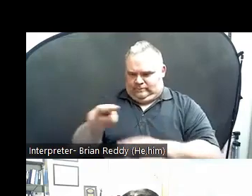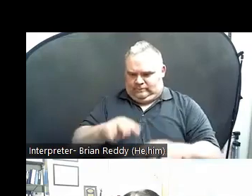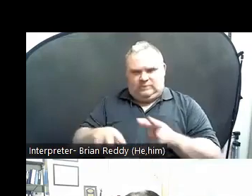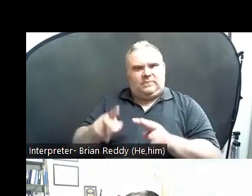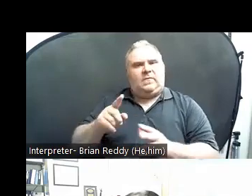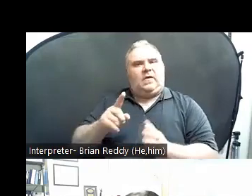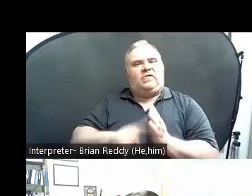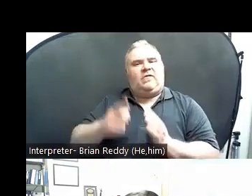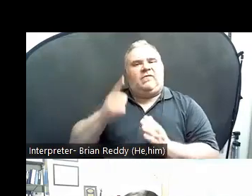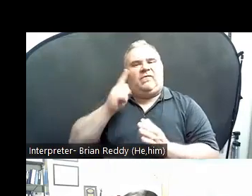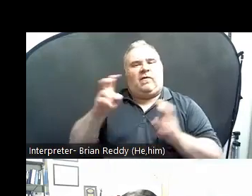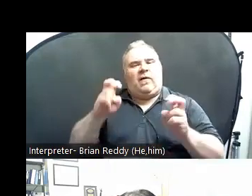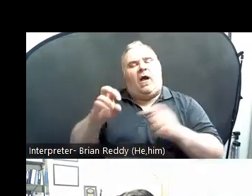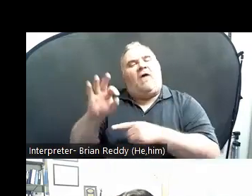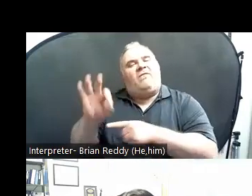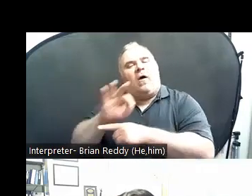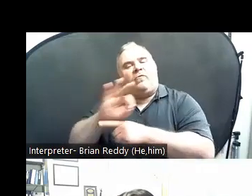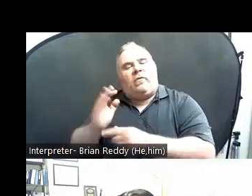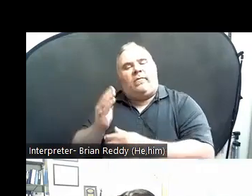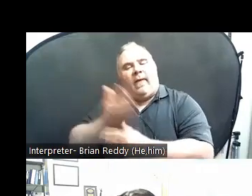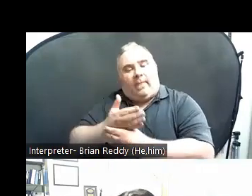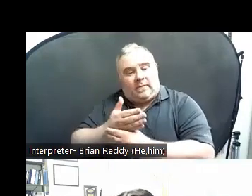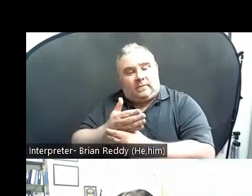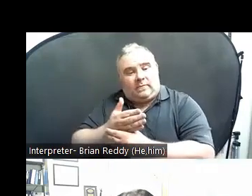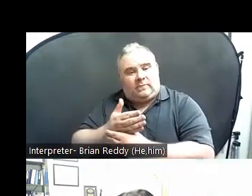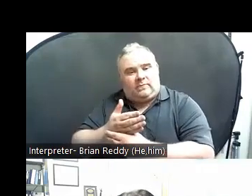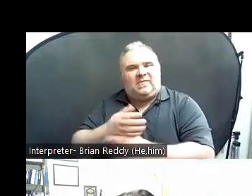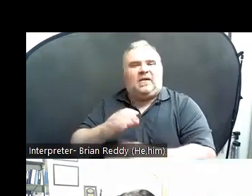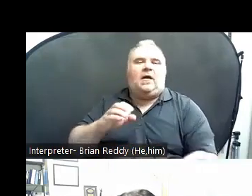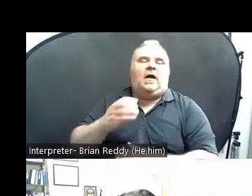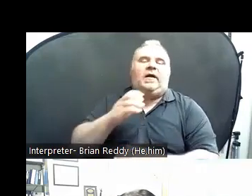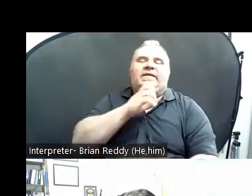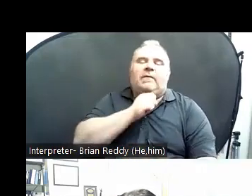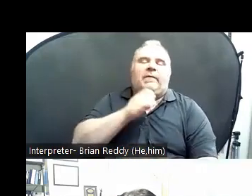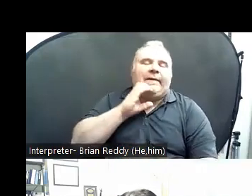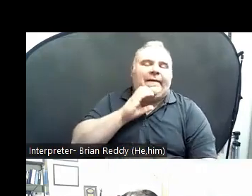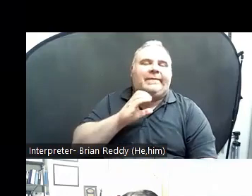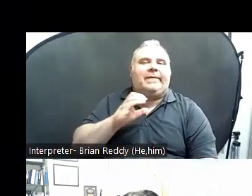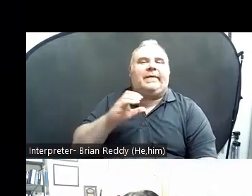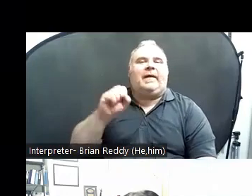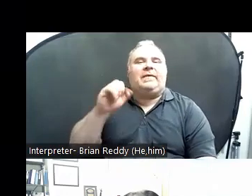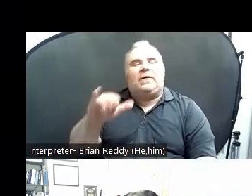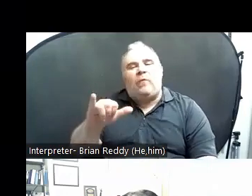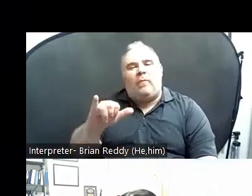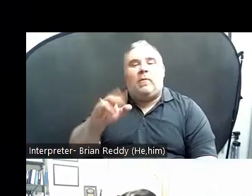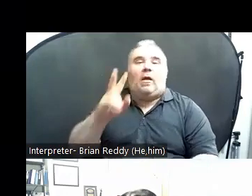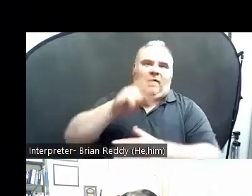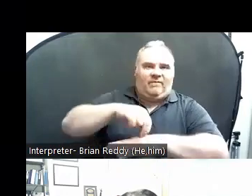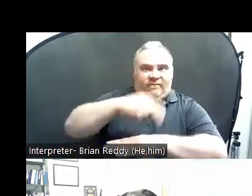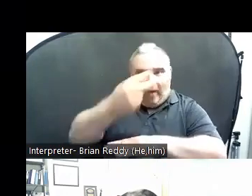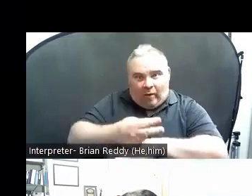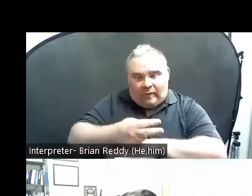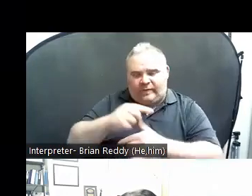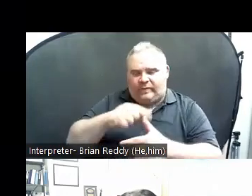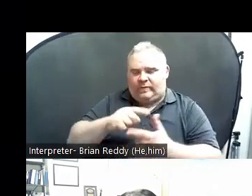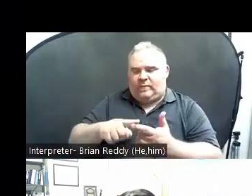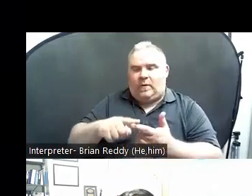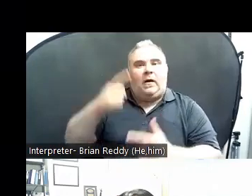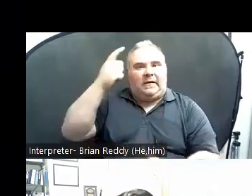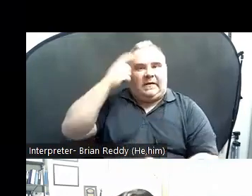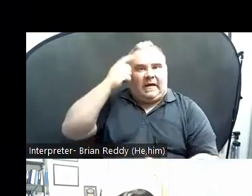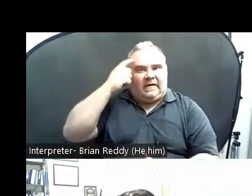like functional impairments, what we call geriatric syndromes, which are things like falls or cognitive